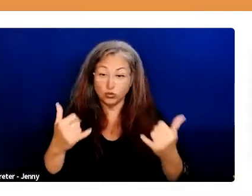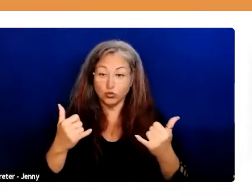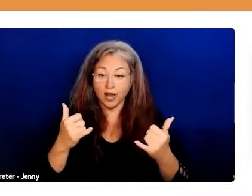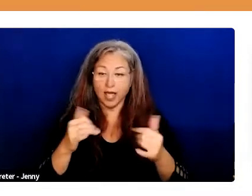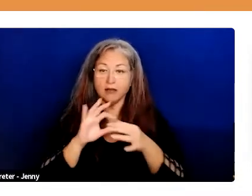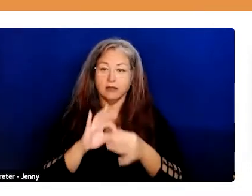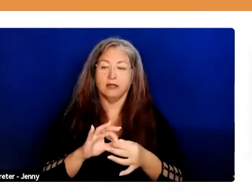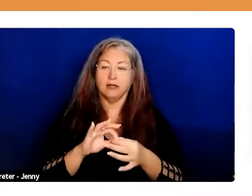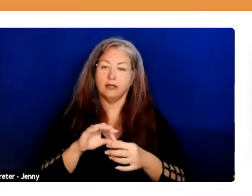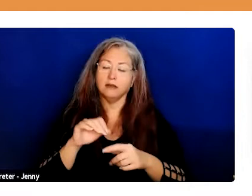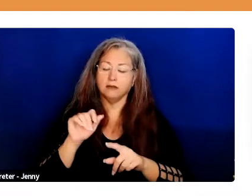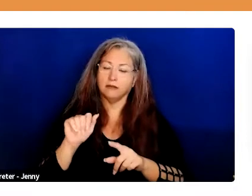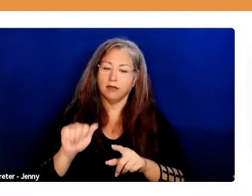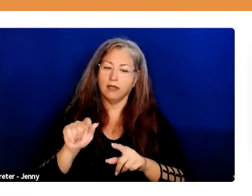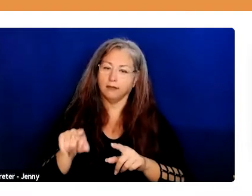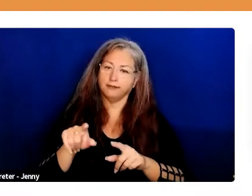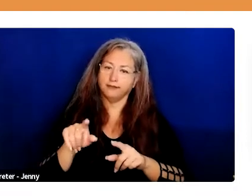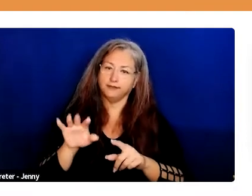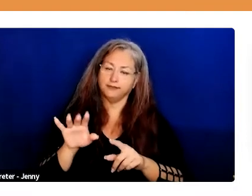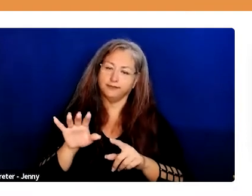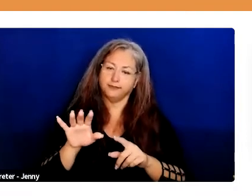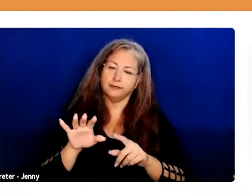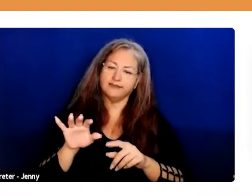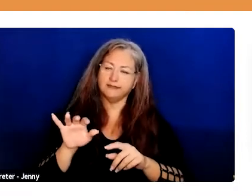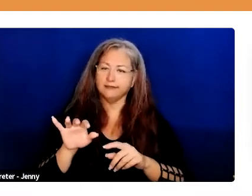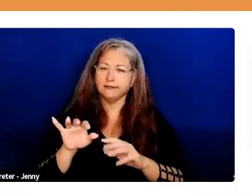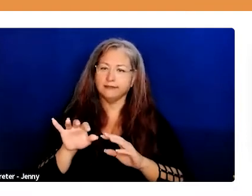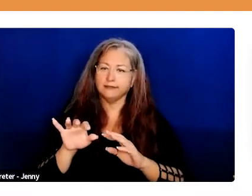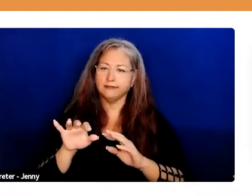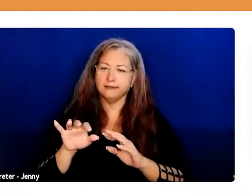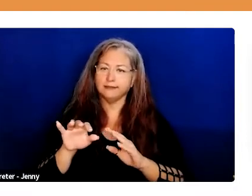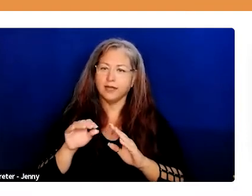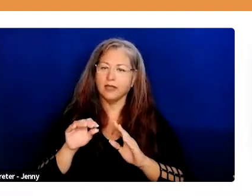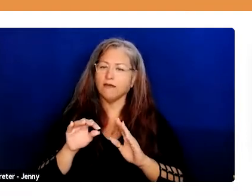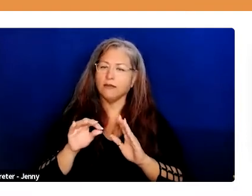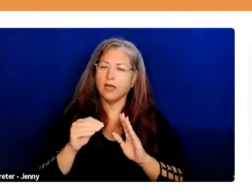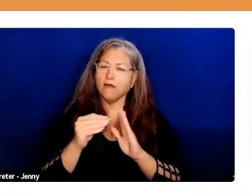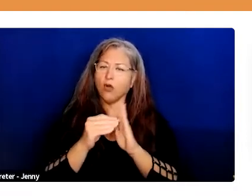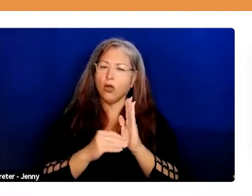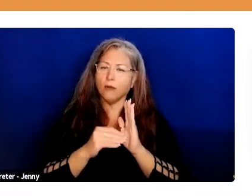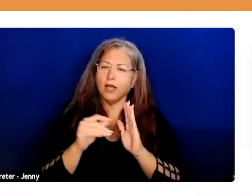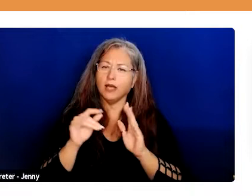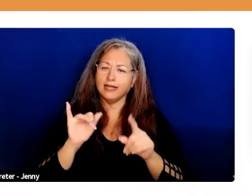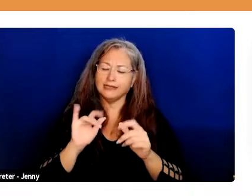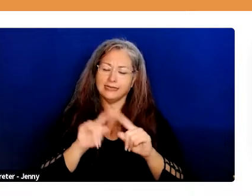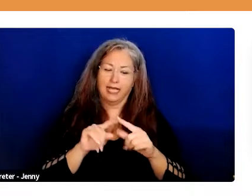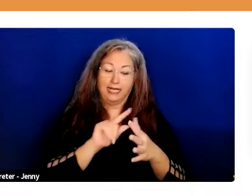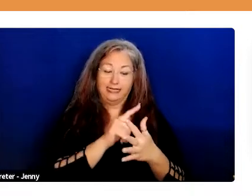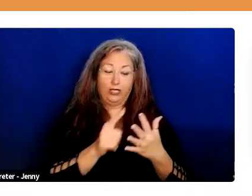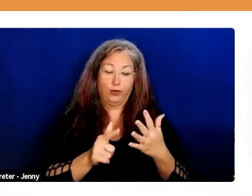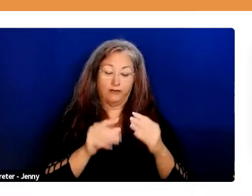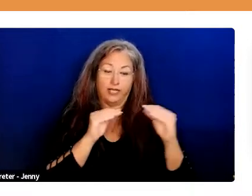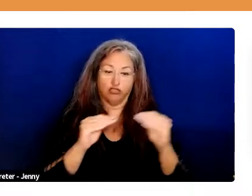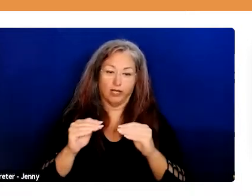about algorithms in a way that as a series of instructions to solve a